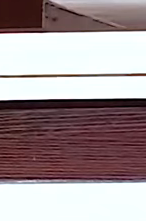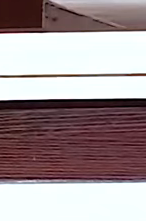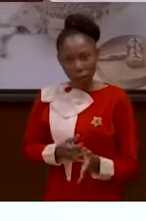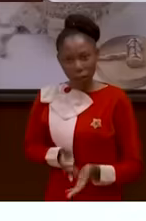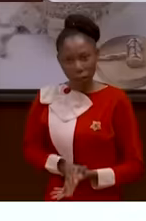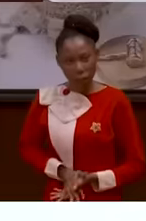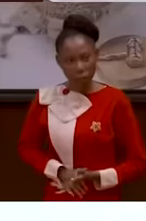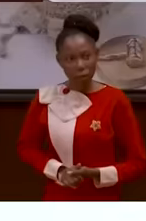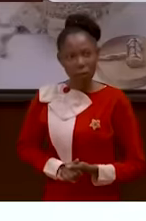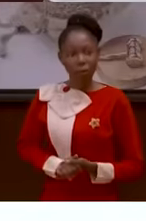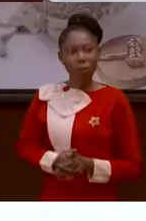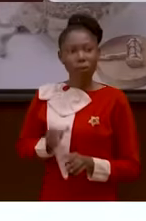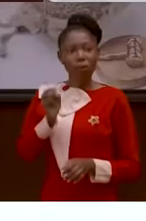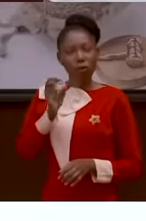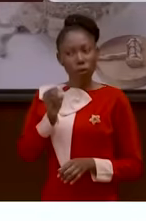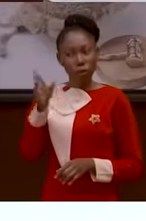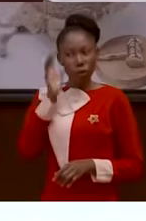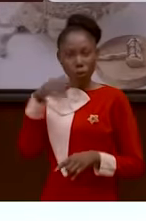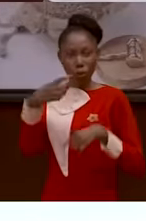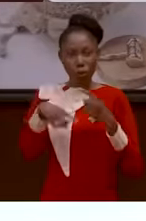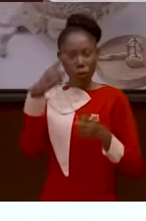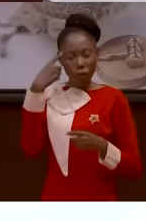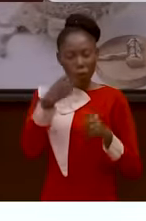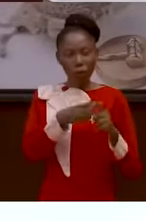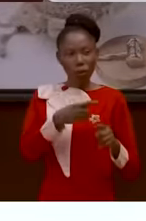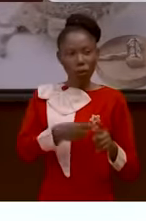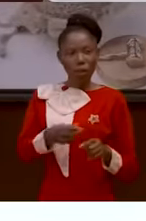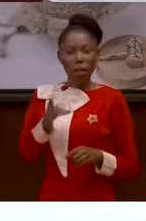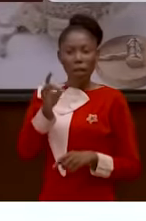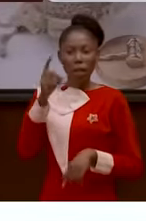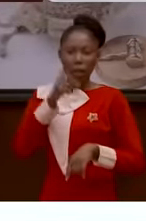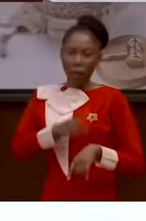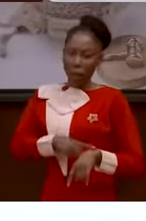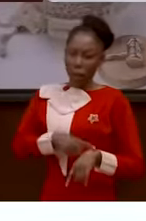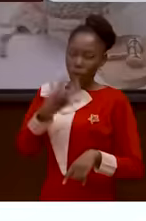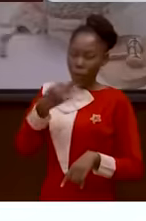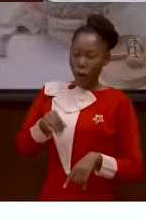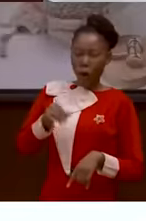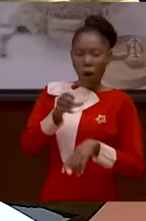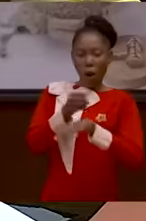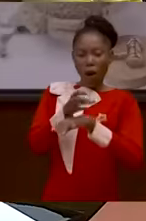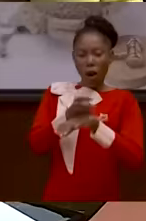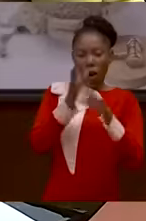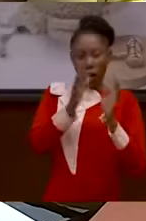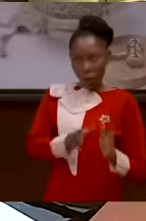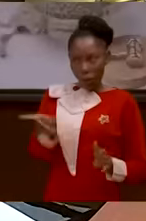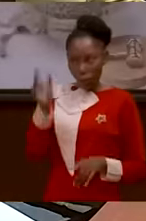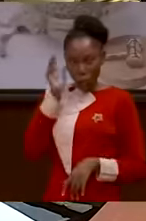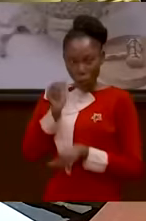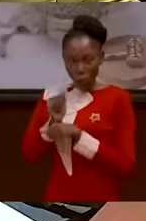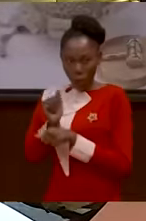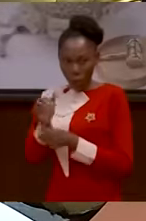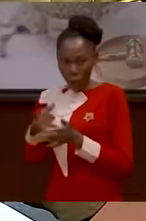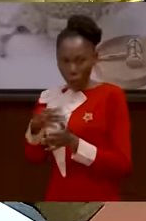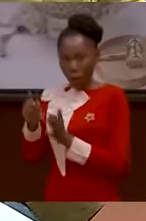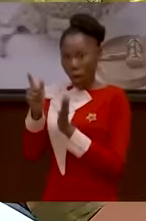rules. So you go for that, and the marriage counseling session, go for 8 session, work it out.